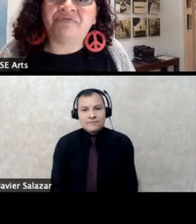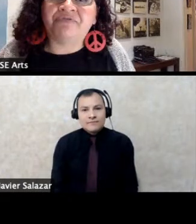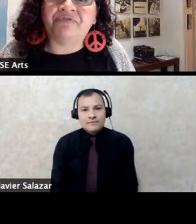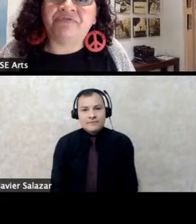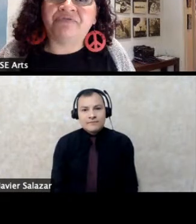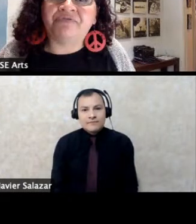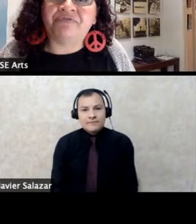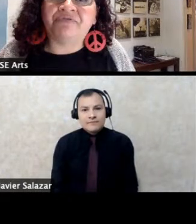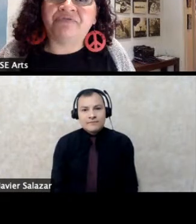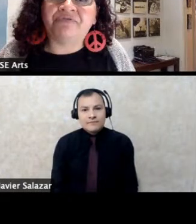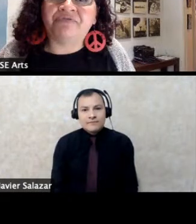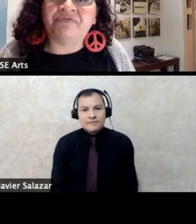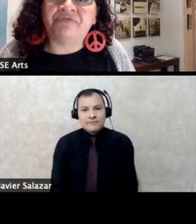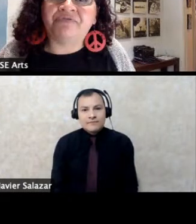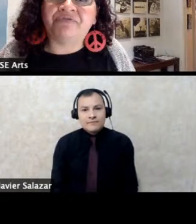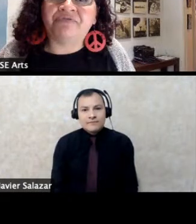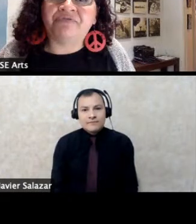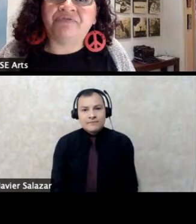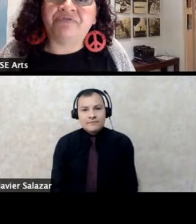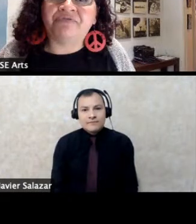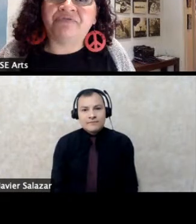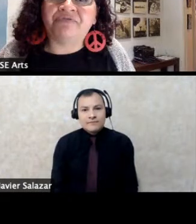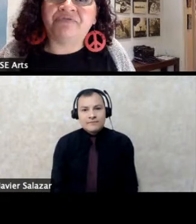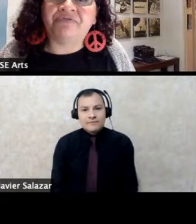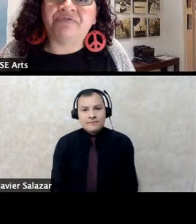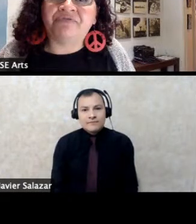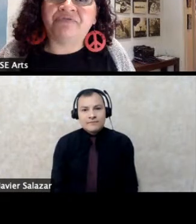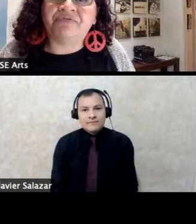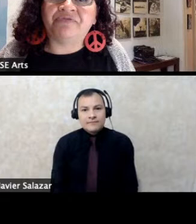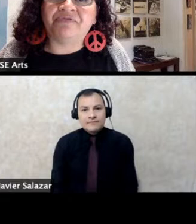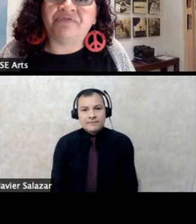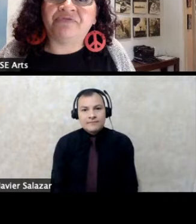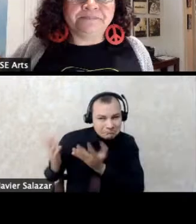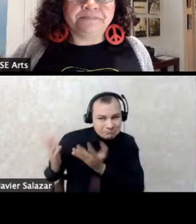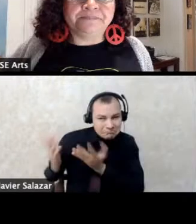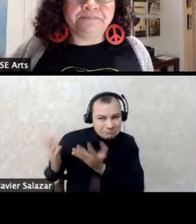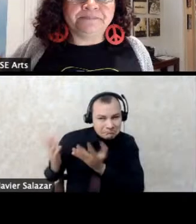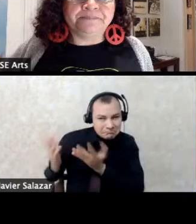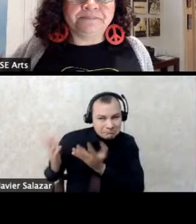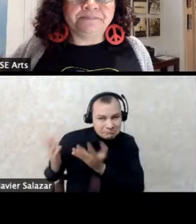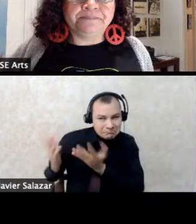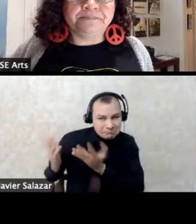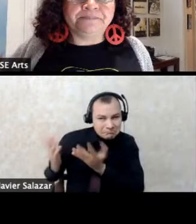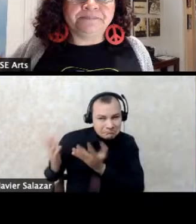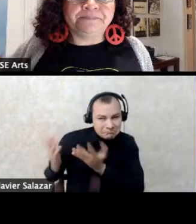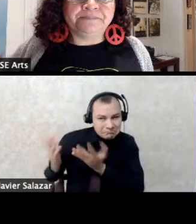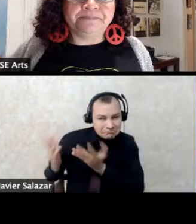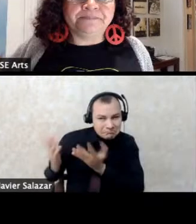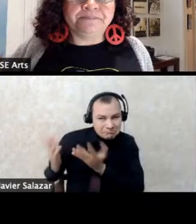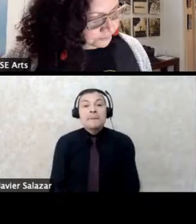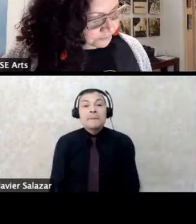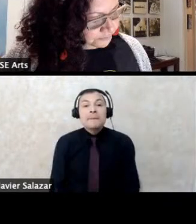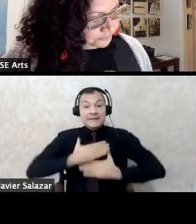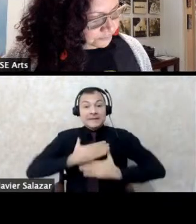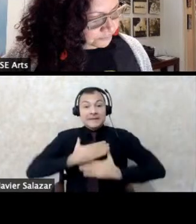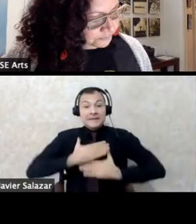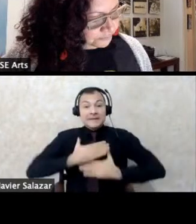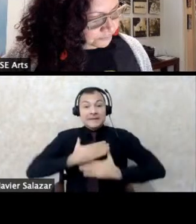right now? Okay, nosotros somos Carteros de la Noche, como lo dice Alex, somos una fundación